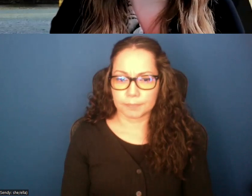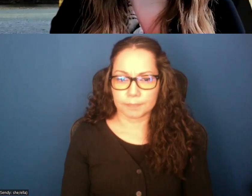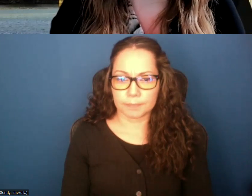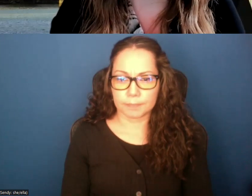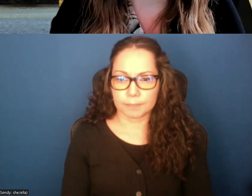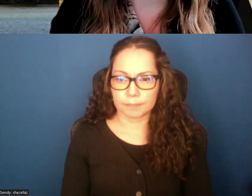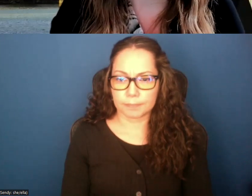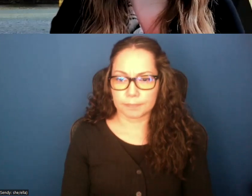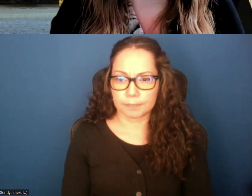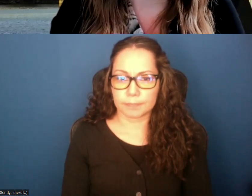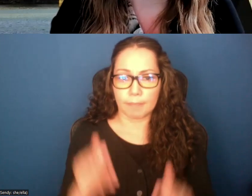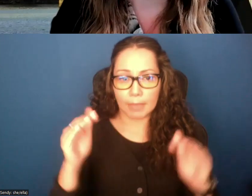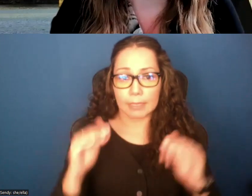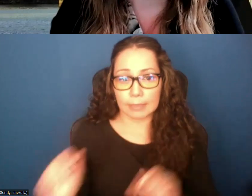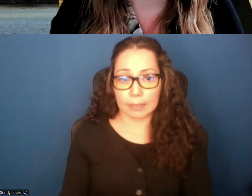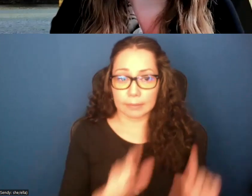And if we could go to the next slide, please.